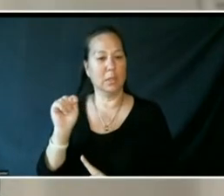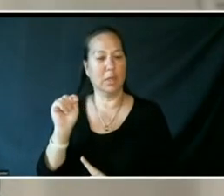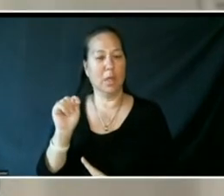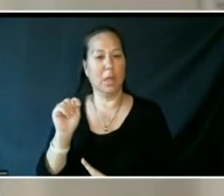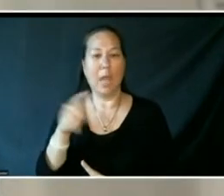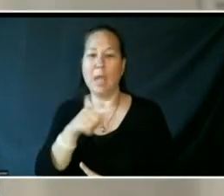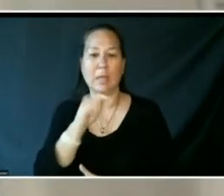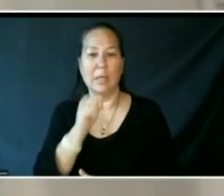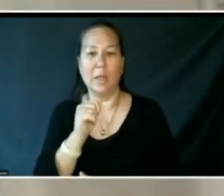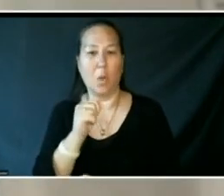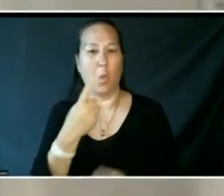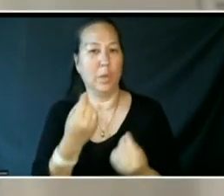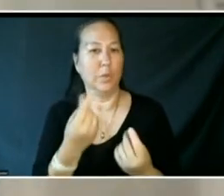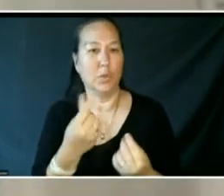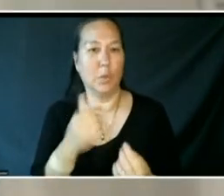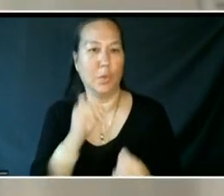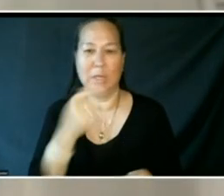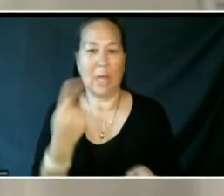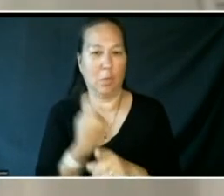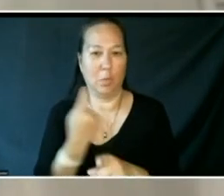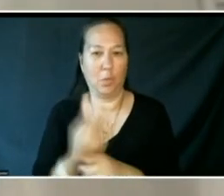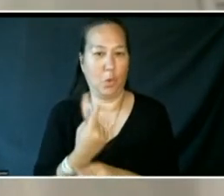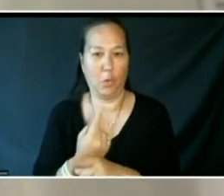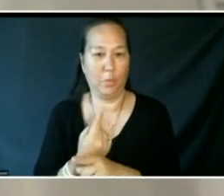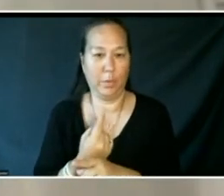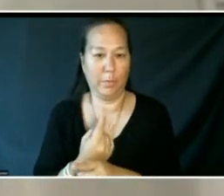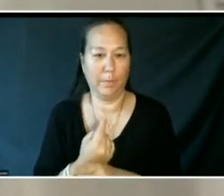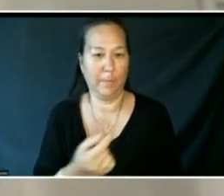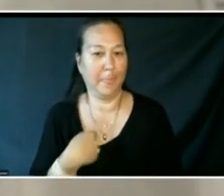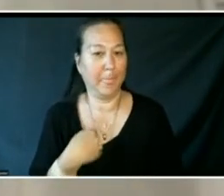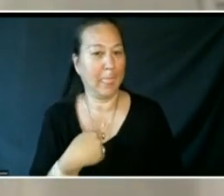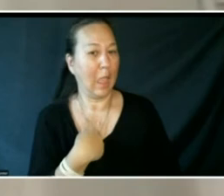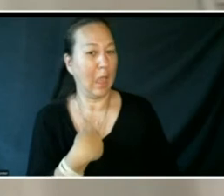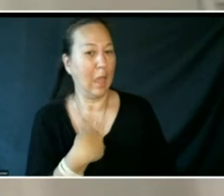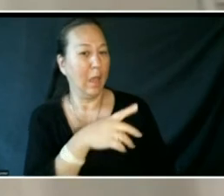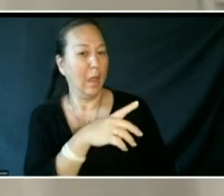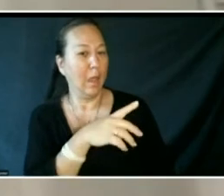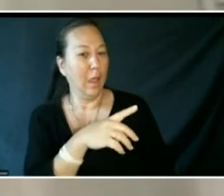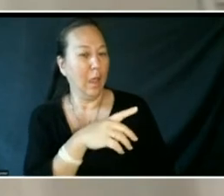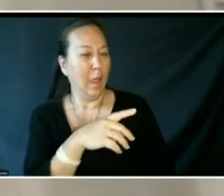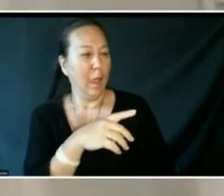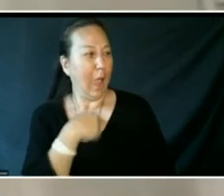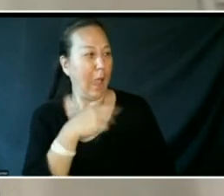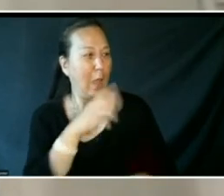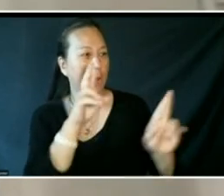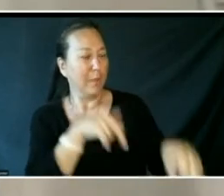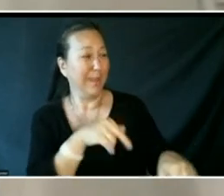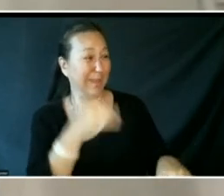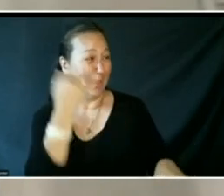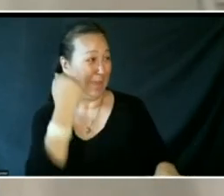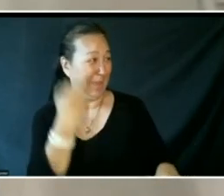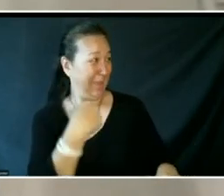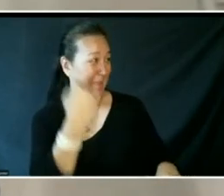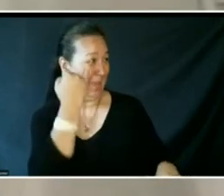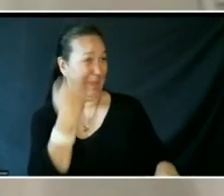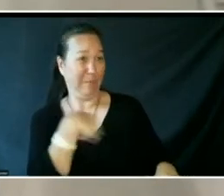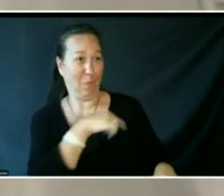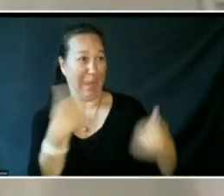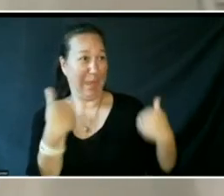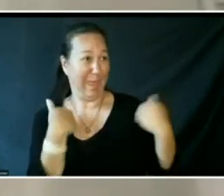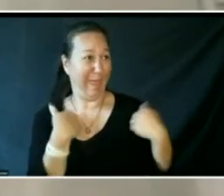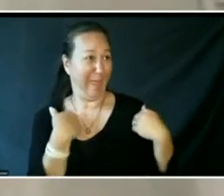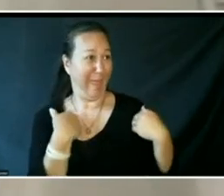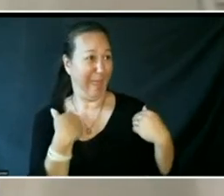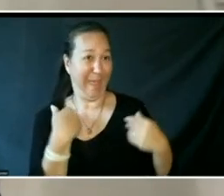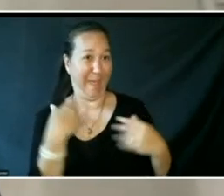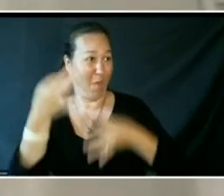appropriate. I just remember I either replied or called somebody saying, unless we have litigation pending that's like in these states,